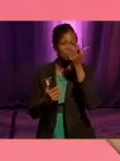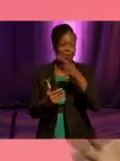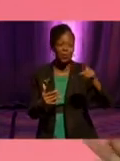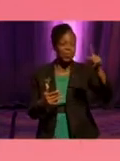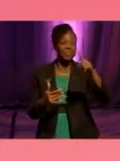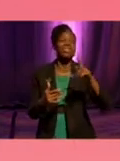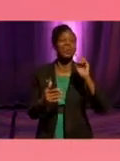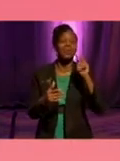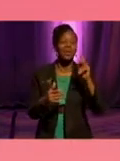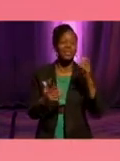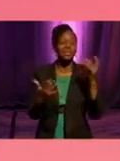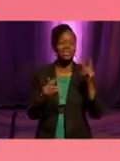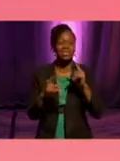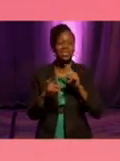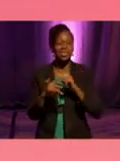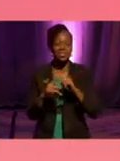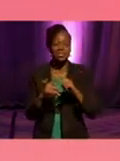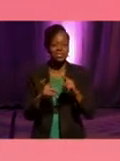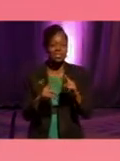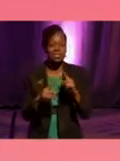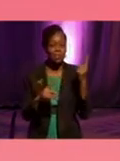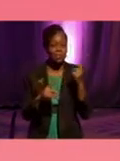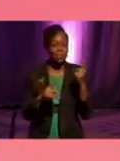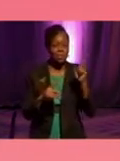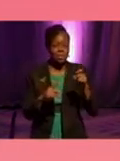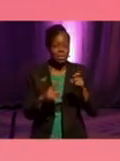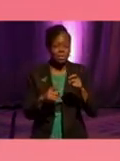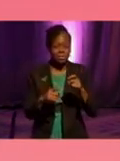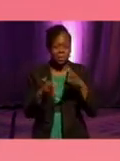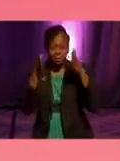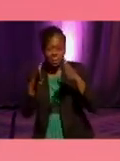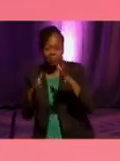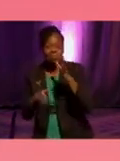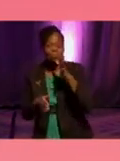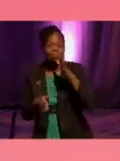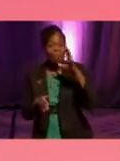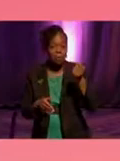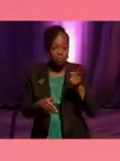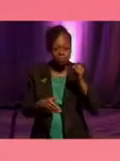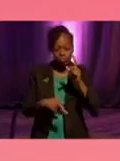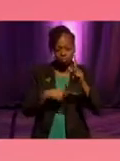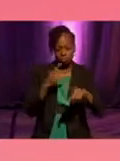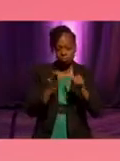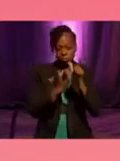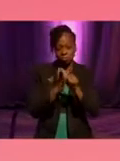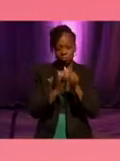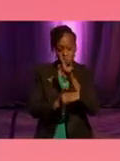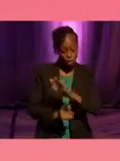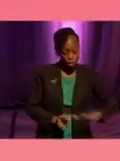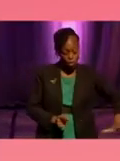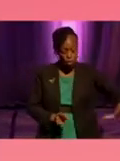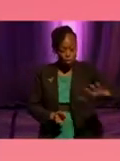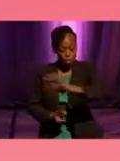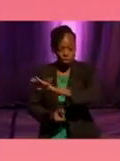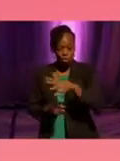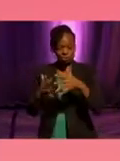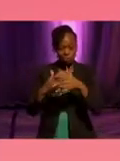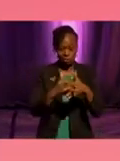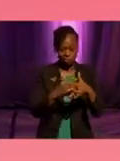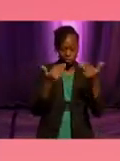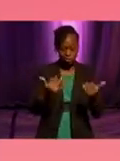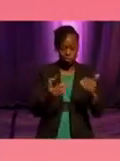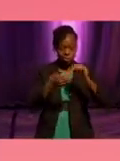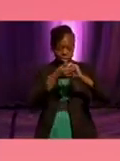like, okay, somebody check on the mamas. We need this kind of legislation across the country. So now I'm working